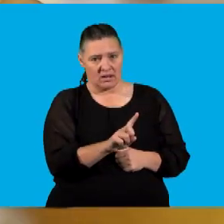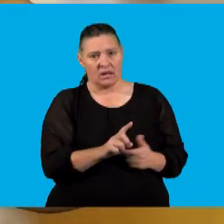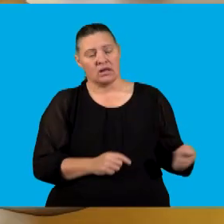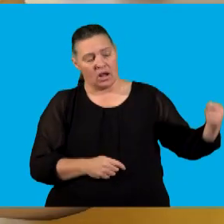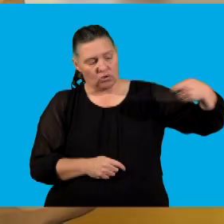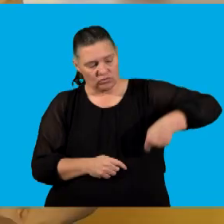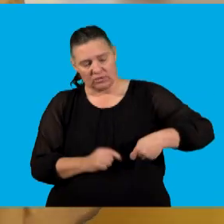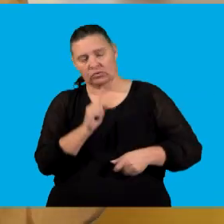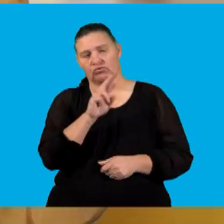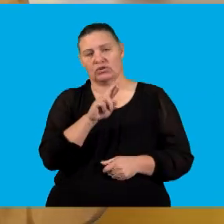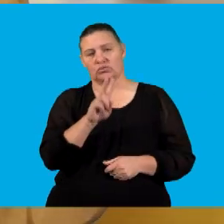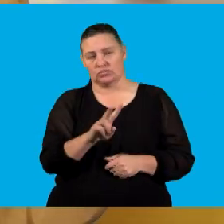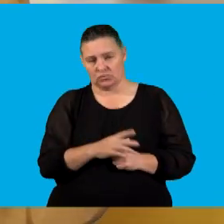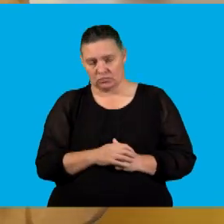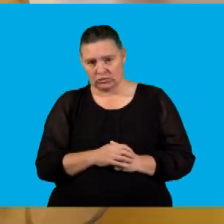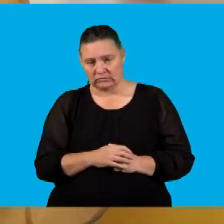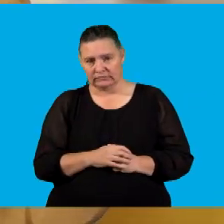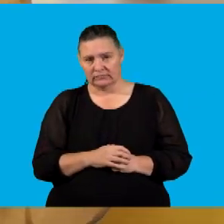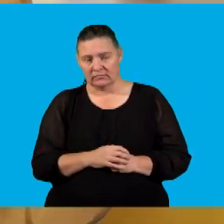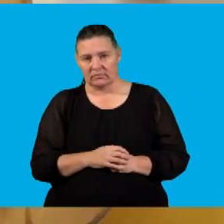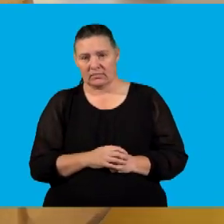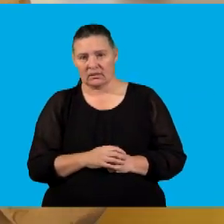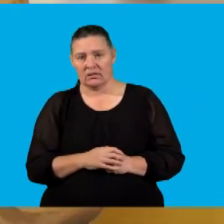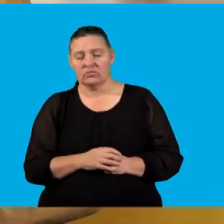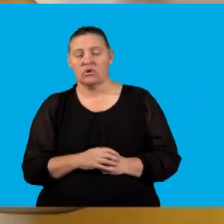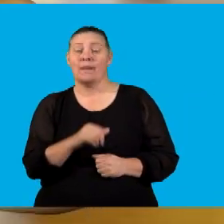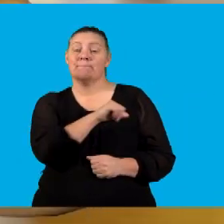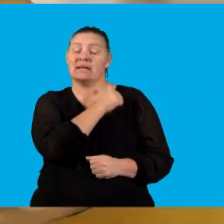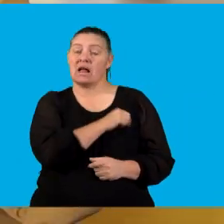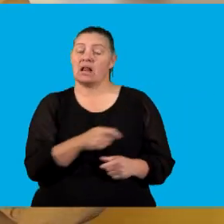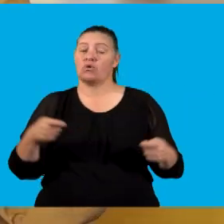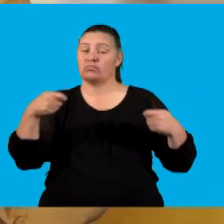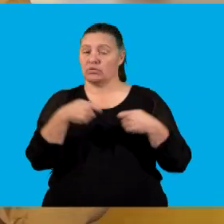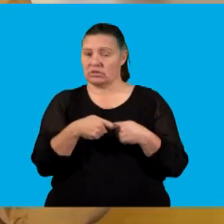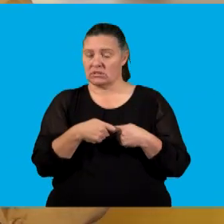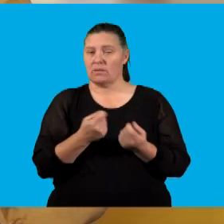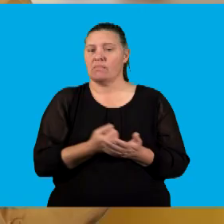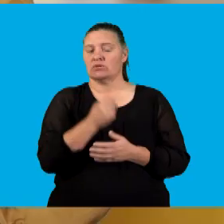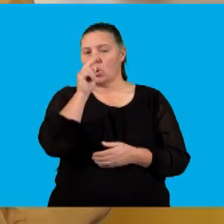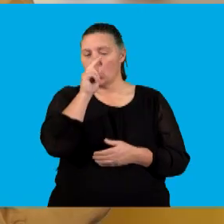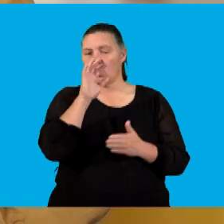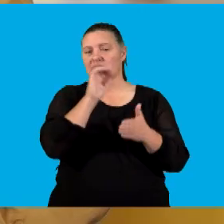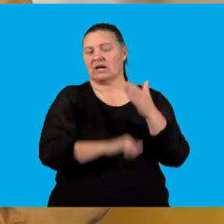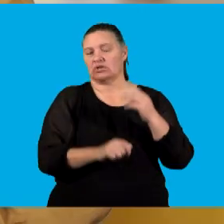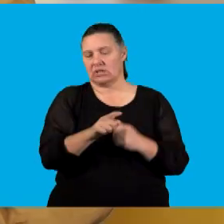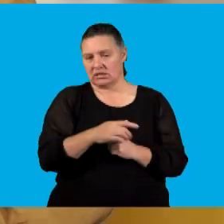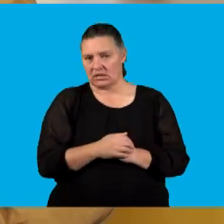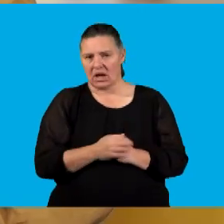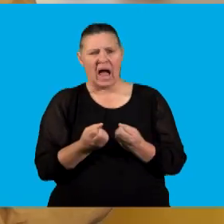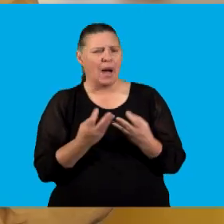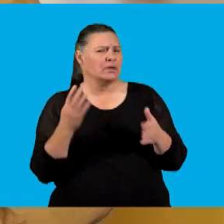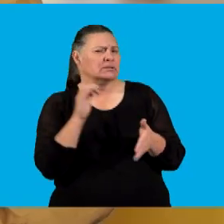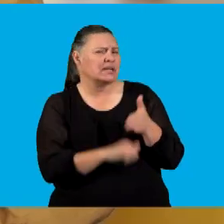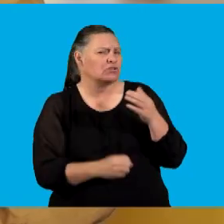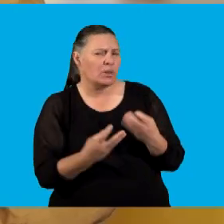going to contribute 2 rands. So, for us to get the medical aid contribution, we have to look at our deduction.